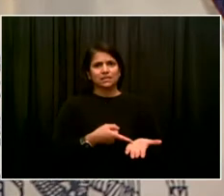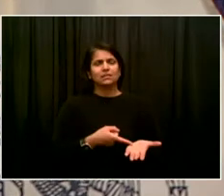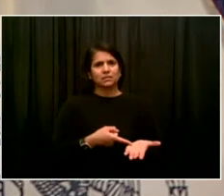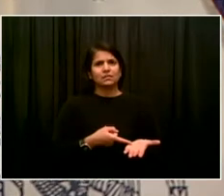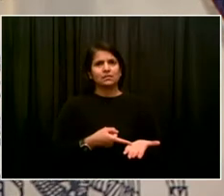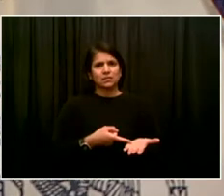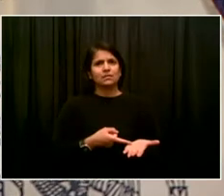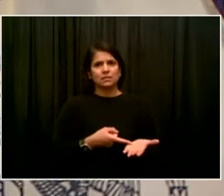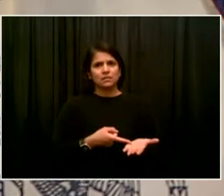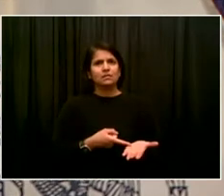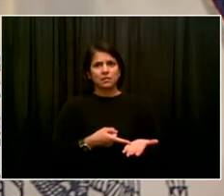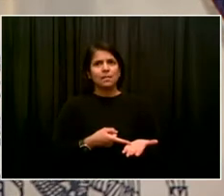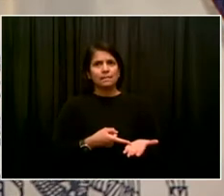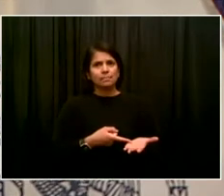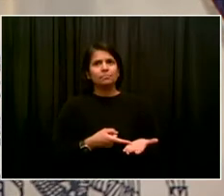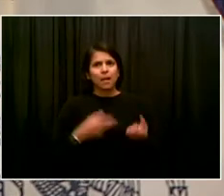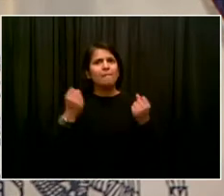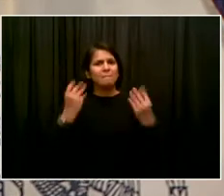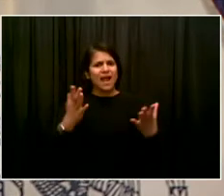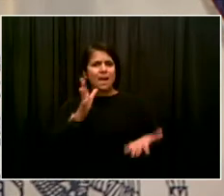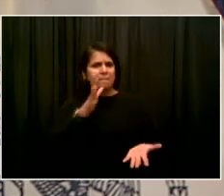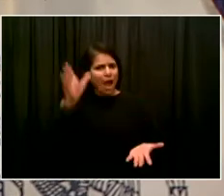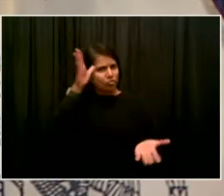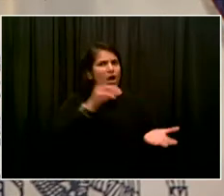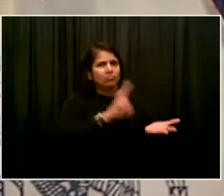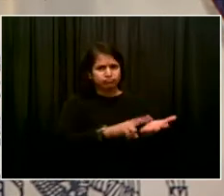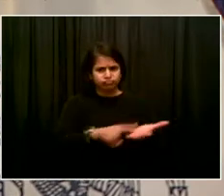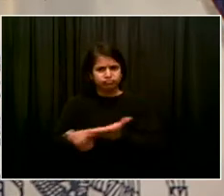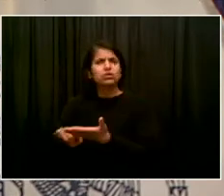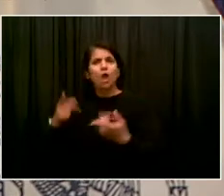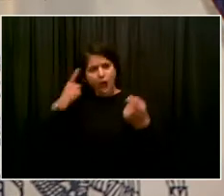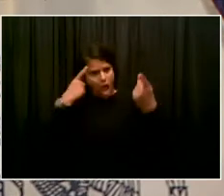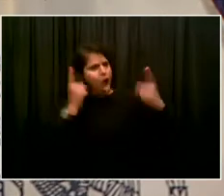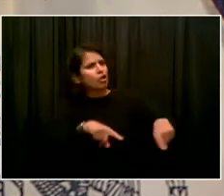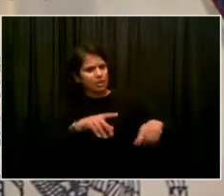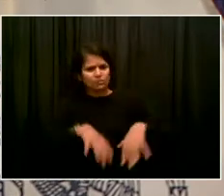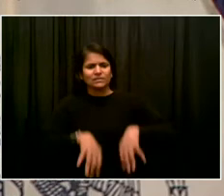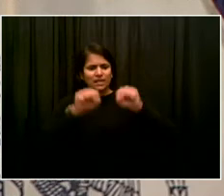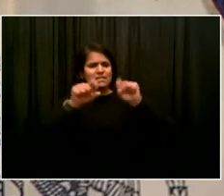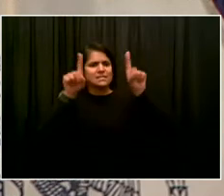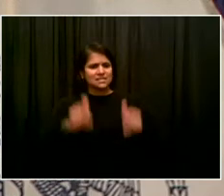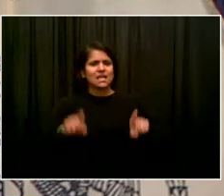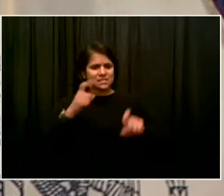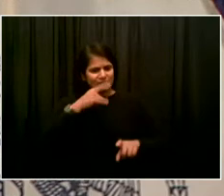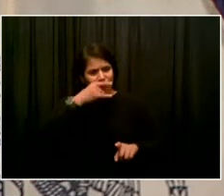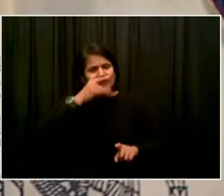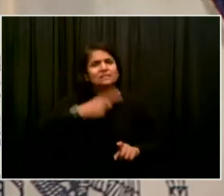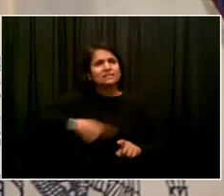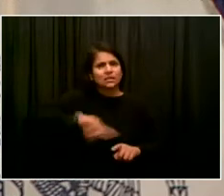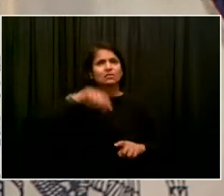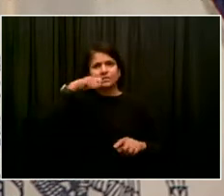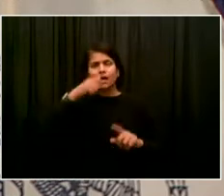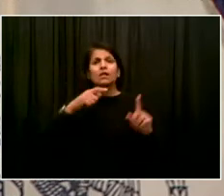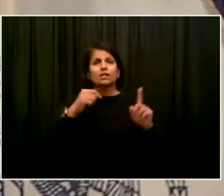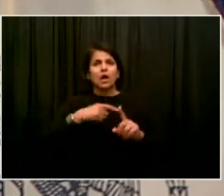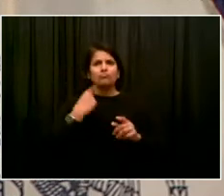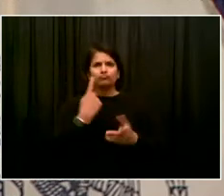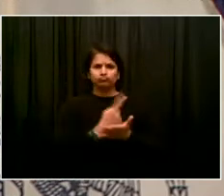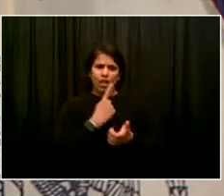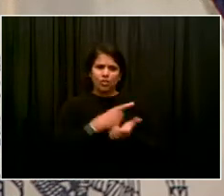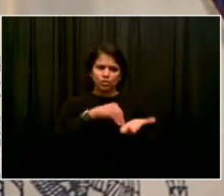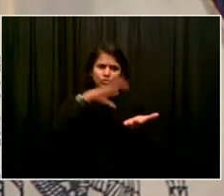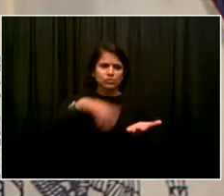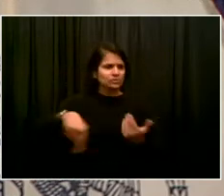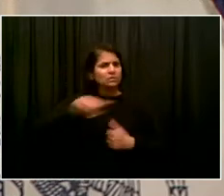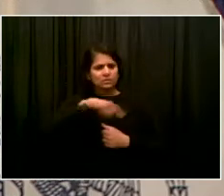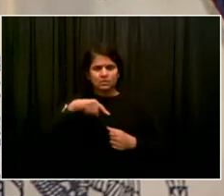to the testing. And I think now that we're going to include the vaccinated kids, I think that number is going to jump up. A lot of